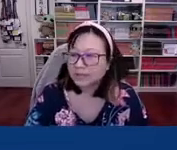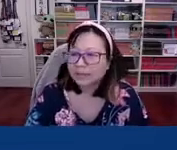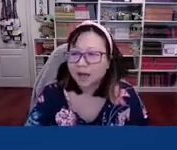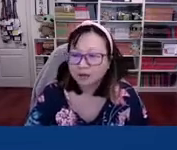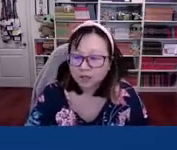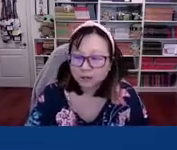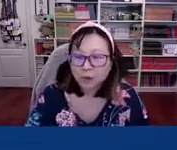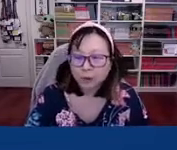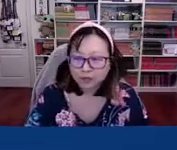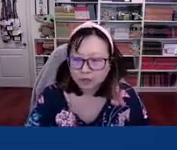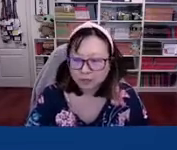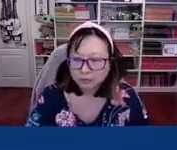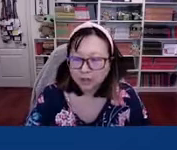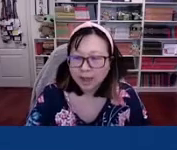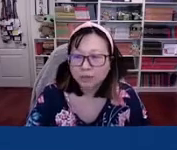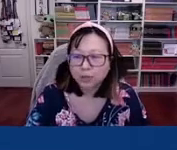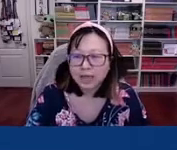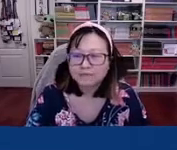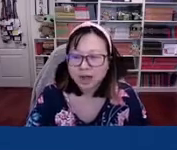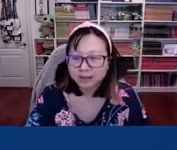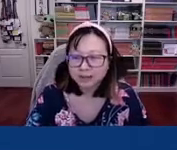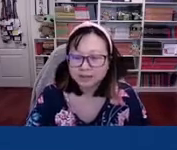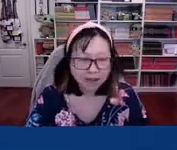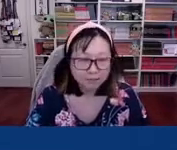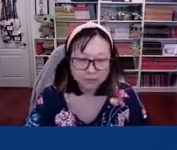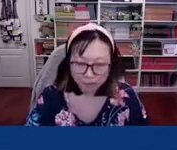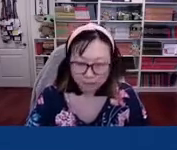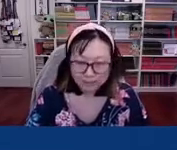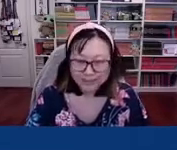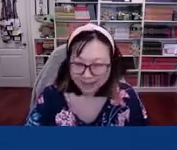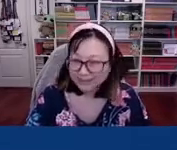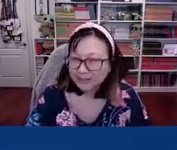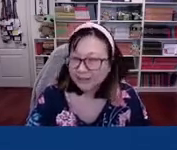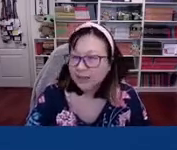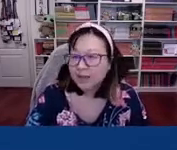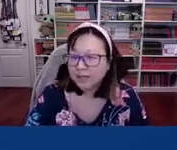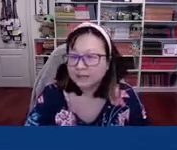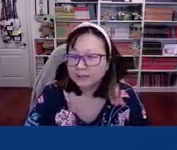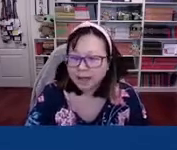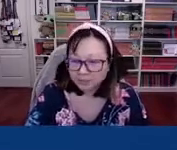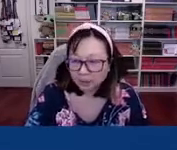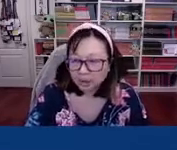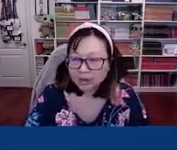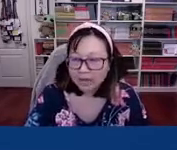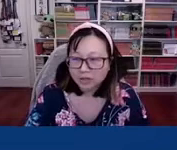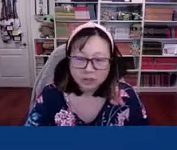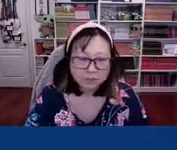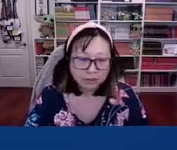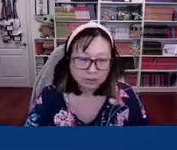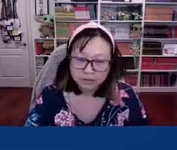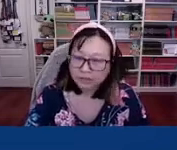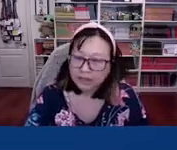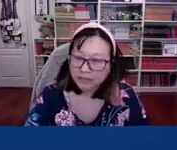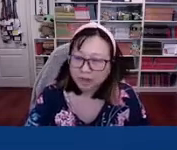The Psychology of Oppression, and We Have Not Stopped Trembling Yet. He is an expert on Asian